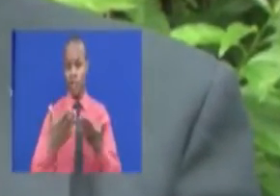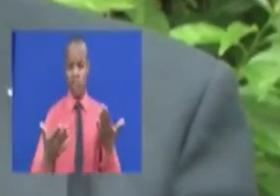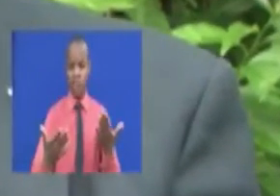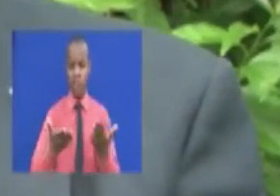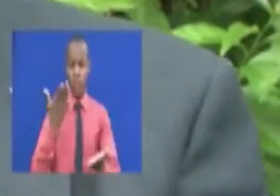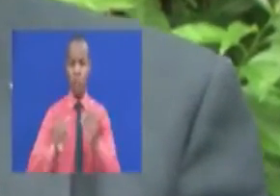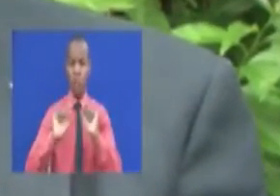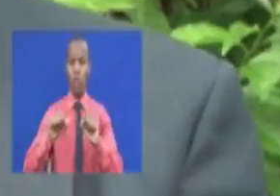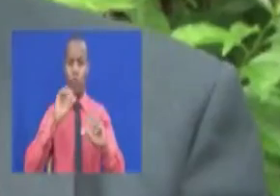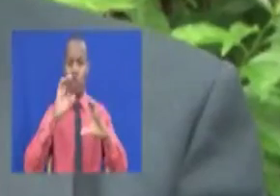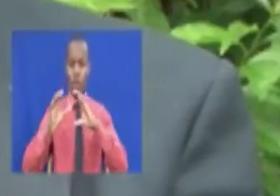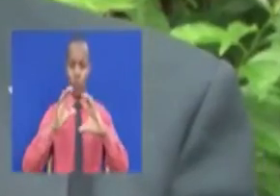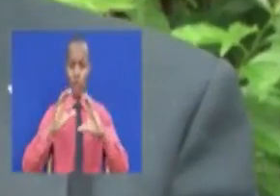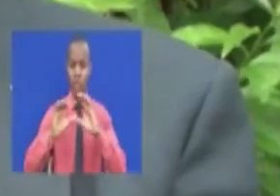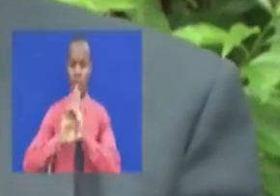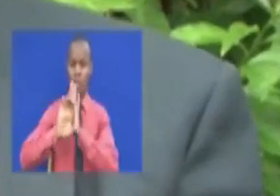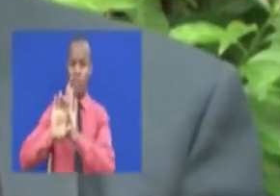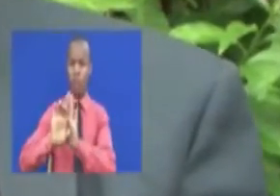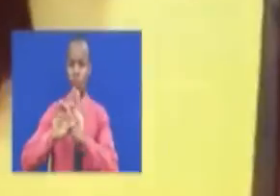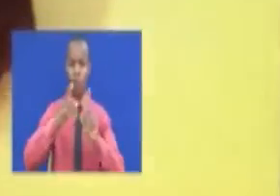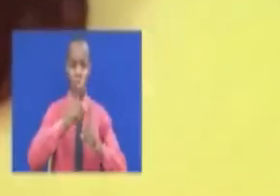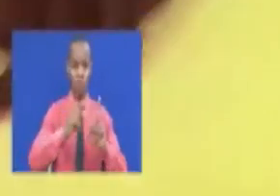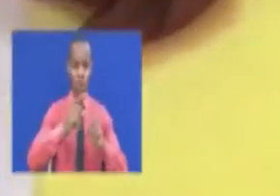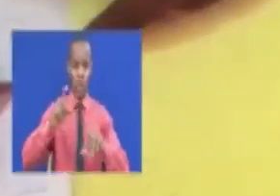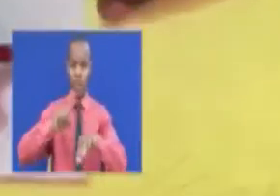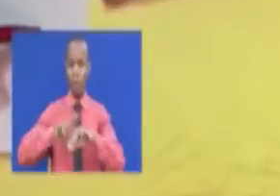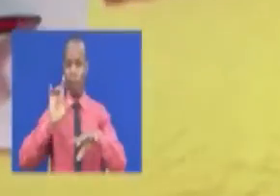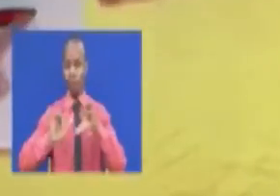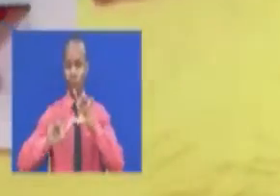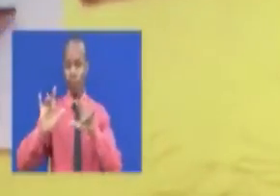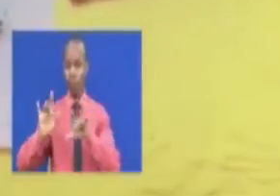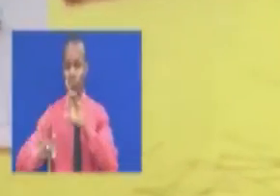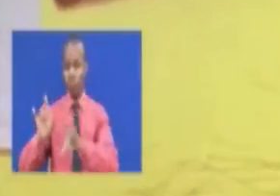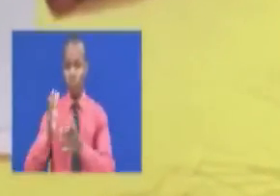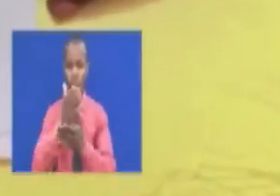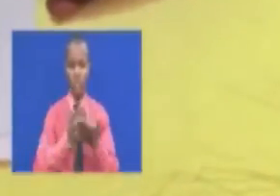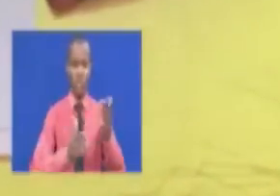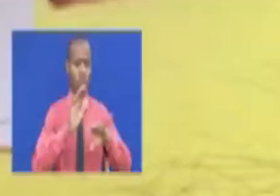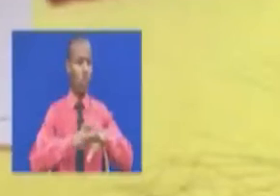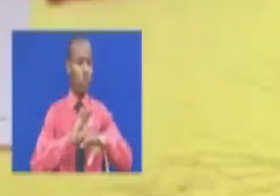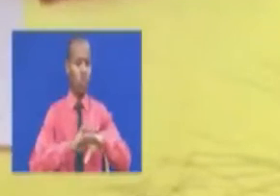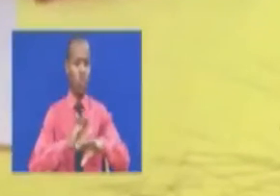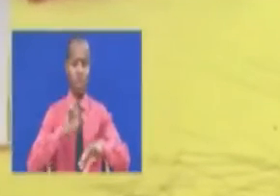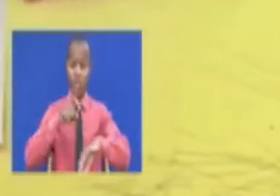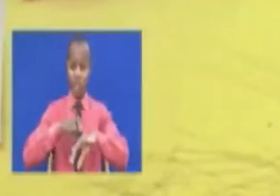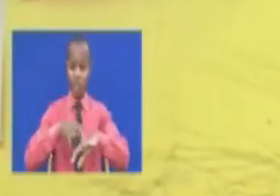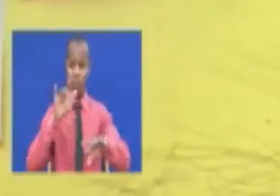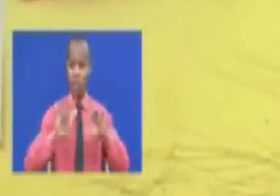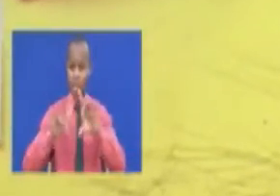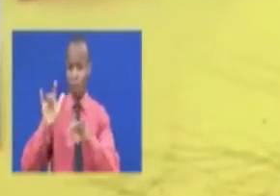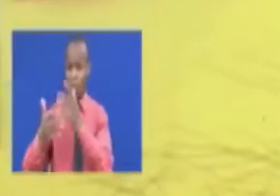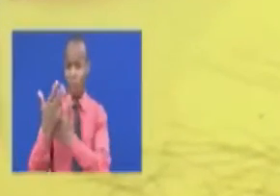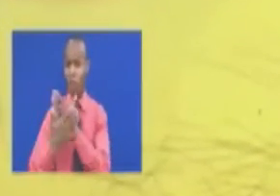to communicate in terms of word by typing. Some are very good in computer work, typing,